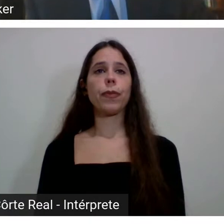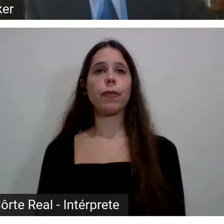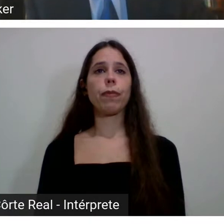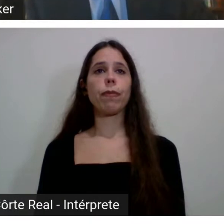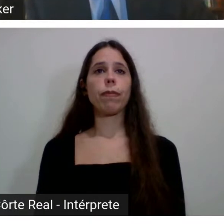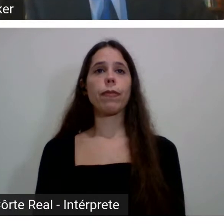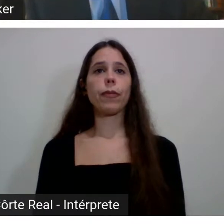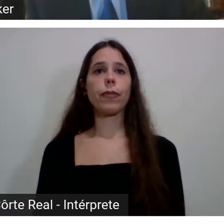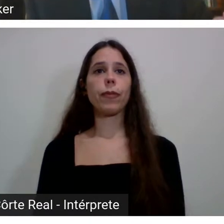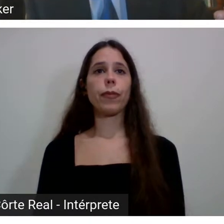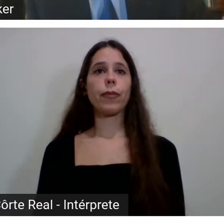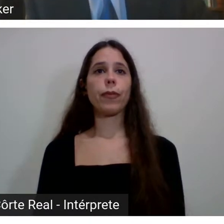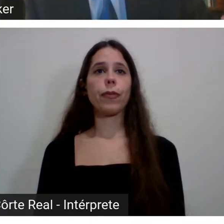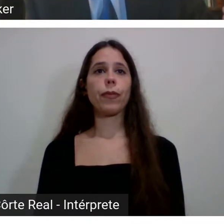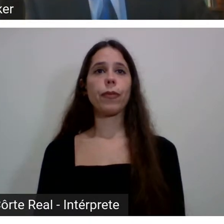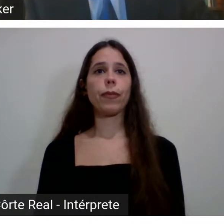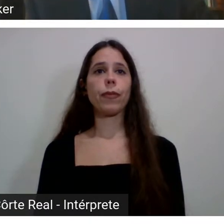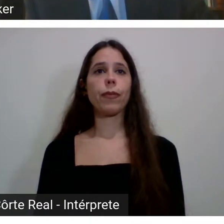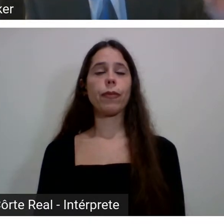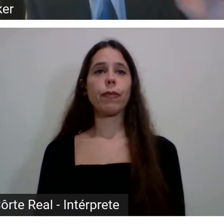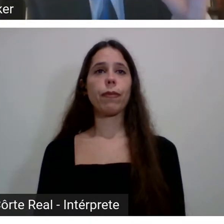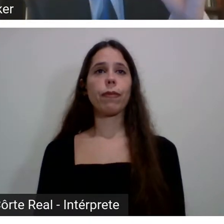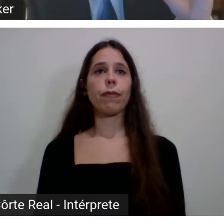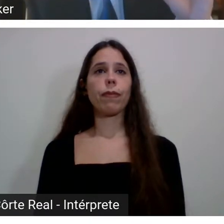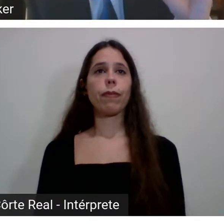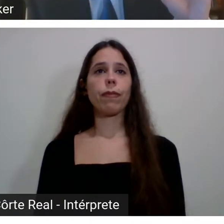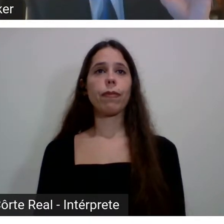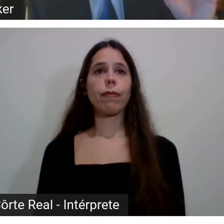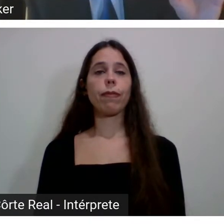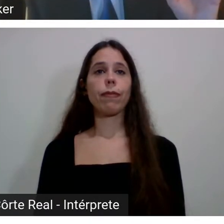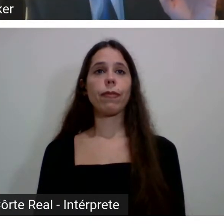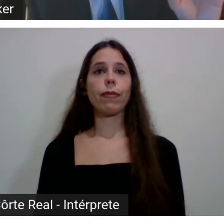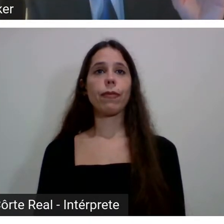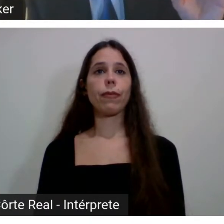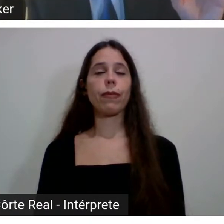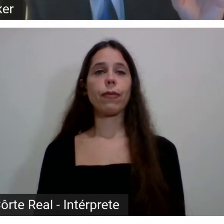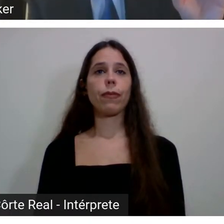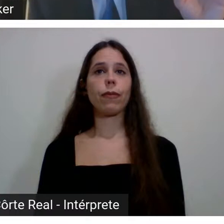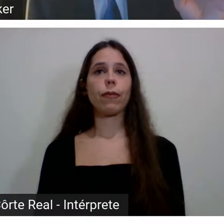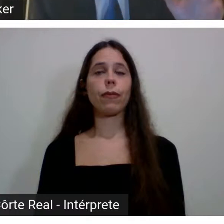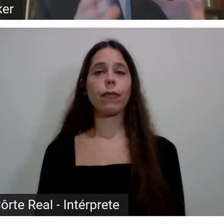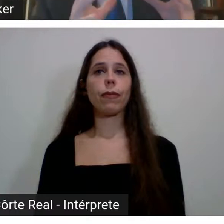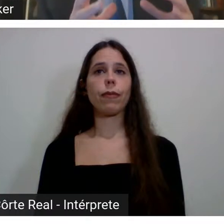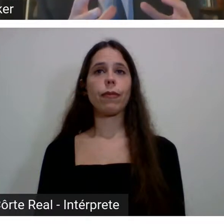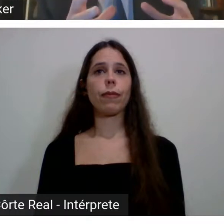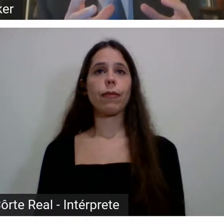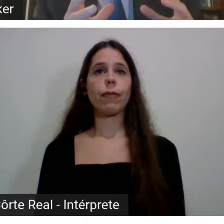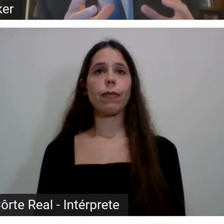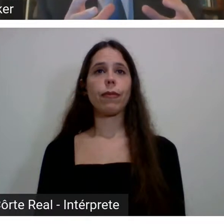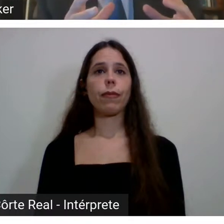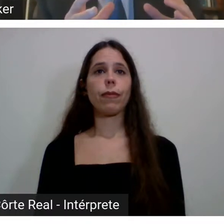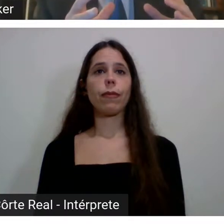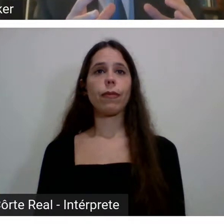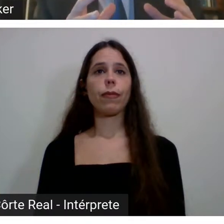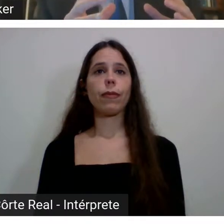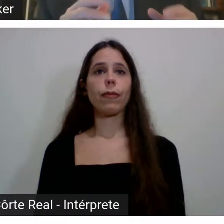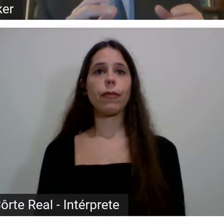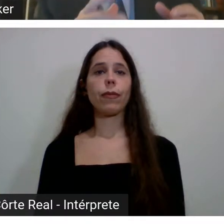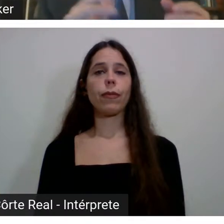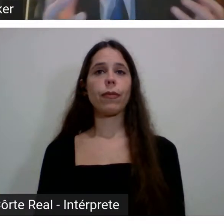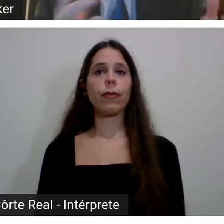approach to modeling because that's what's available. But also, I want to point out that our policymakers have